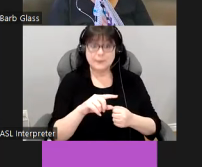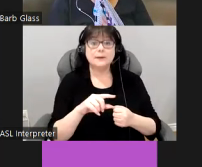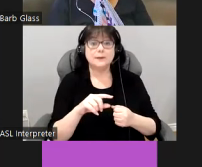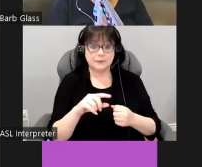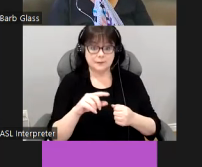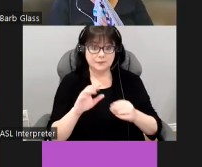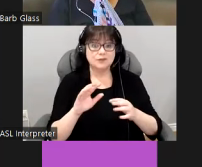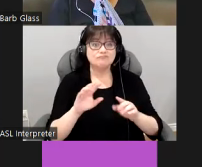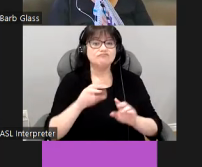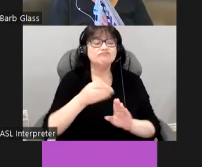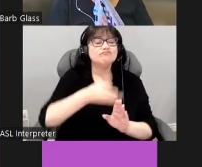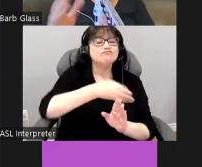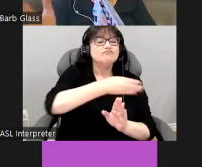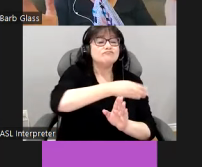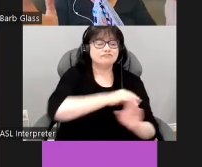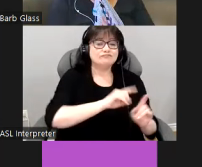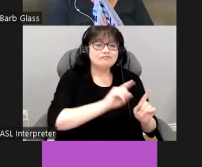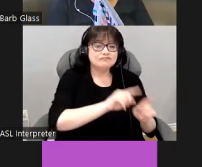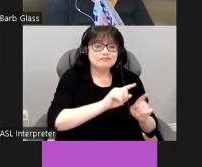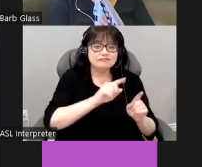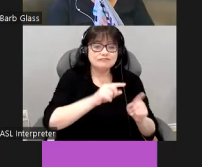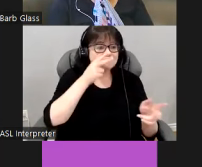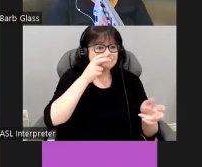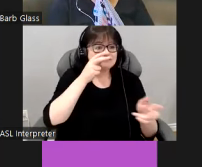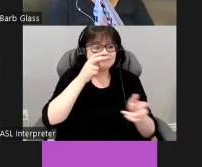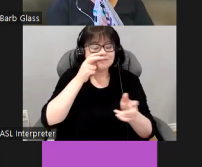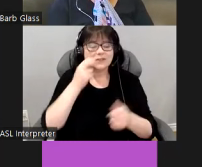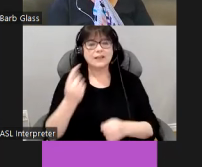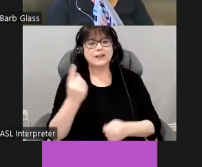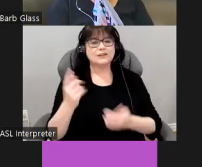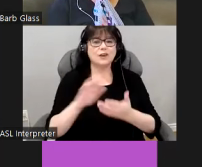be able to get together virtually, since we can't get together